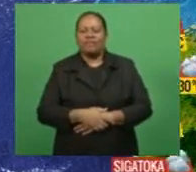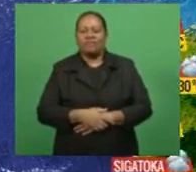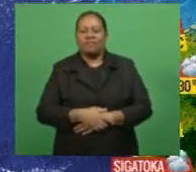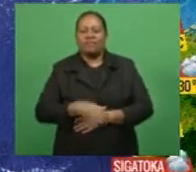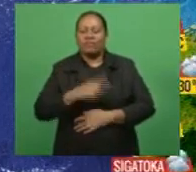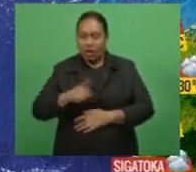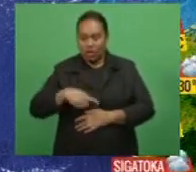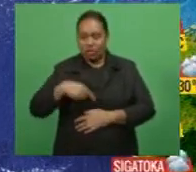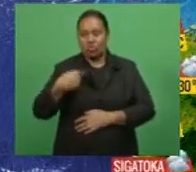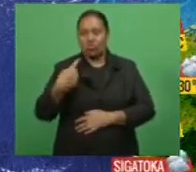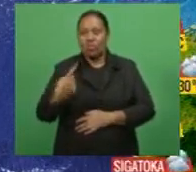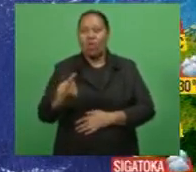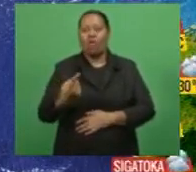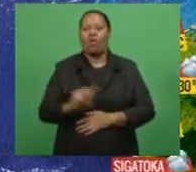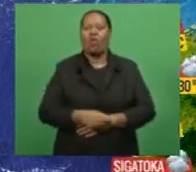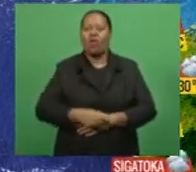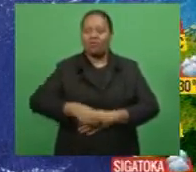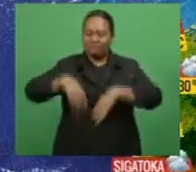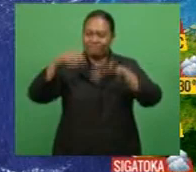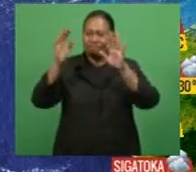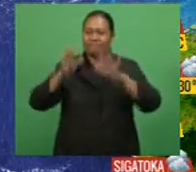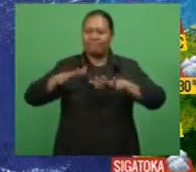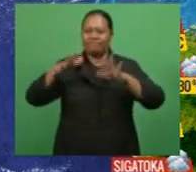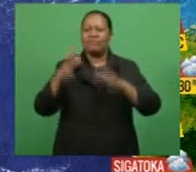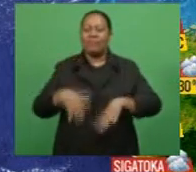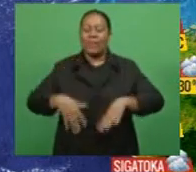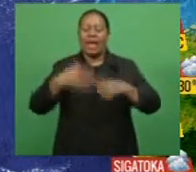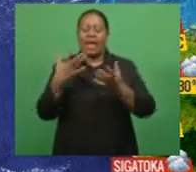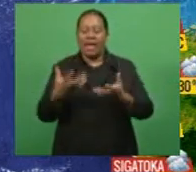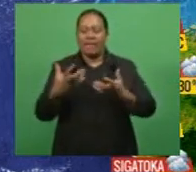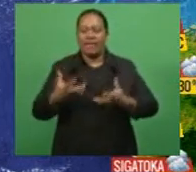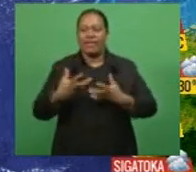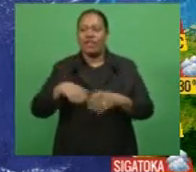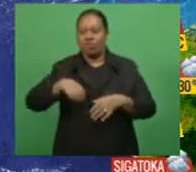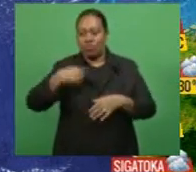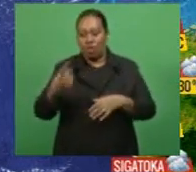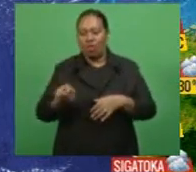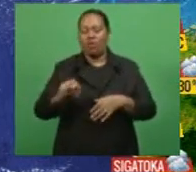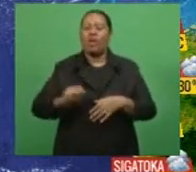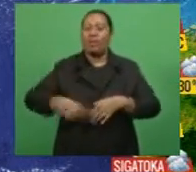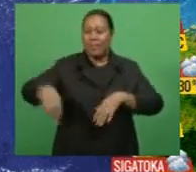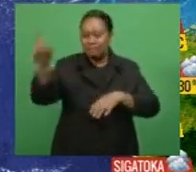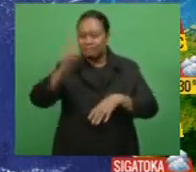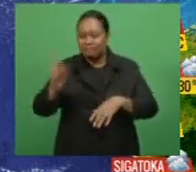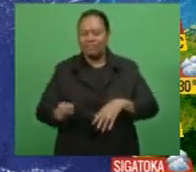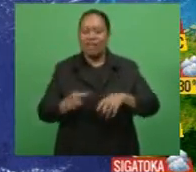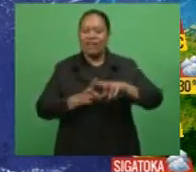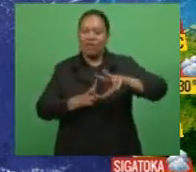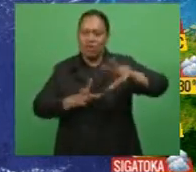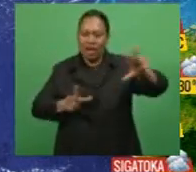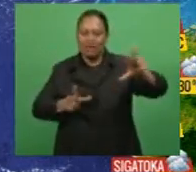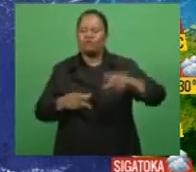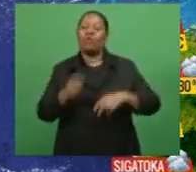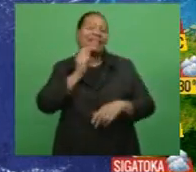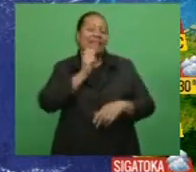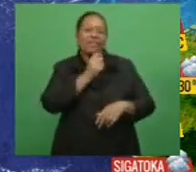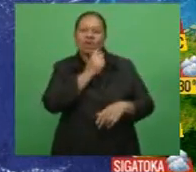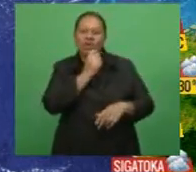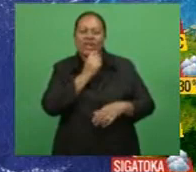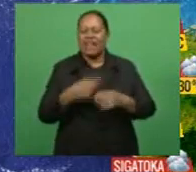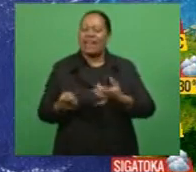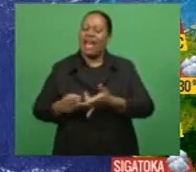Now for tomorrow, occasional showers, heavier times and few thunderstorms over VANUA LEVU, Taveuni and nearby